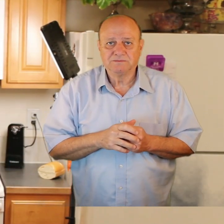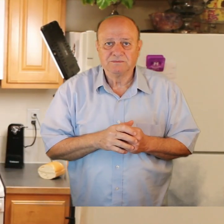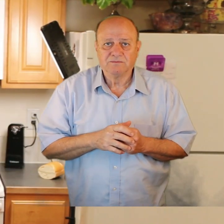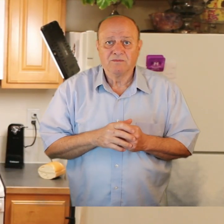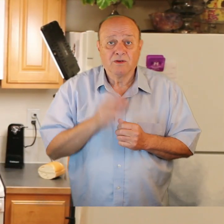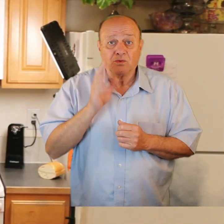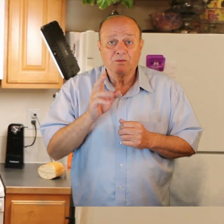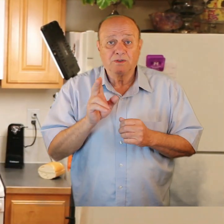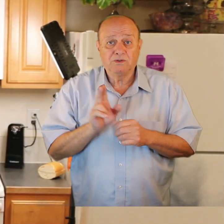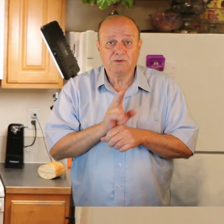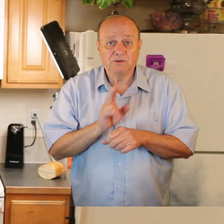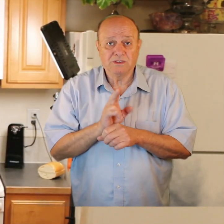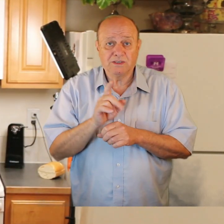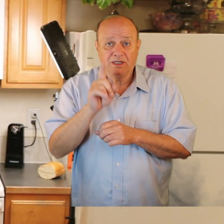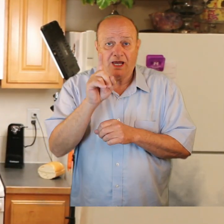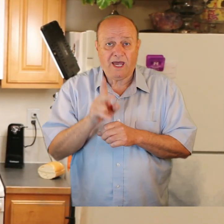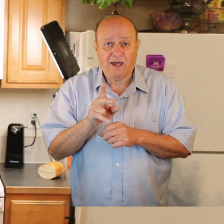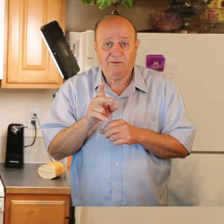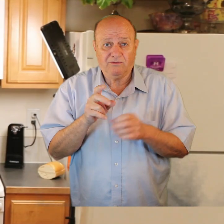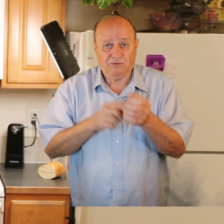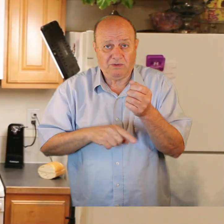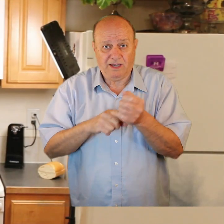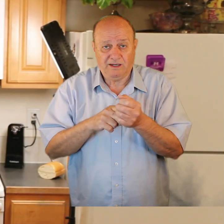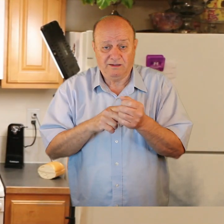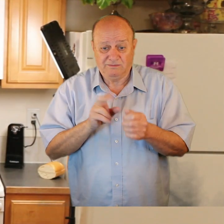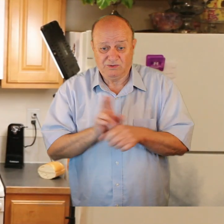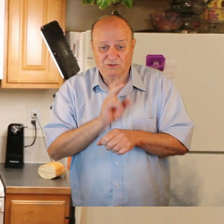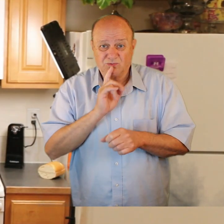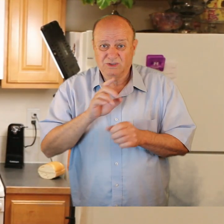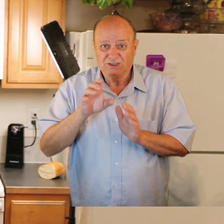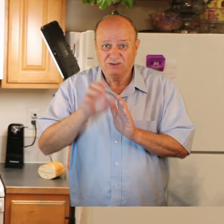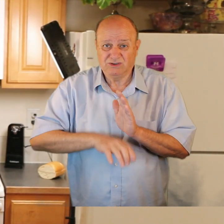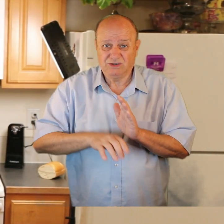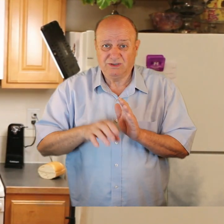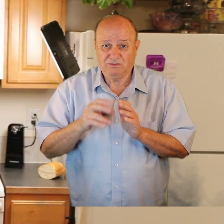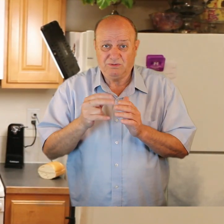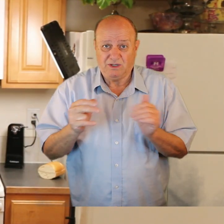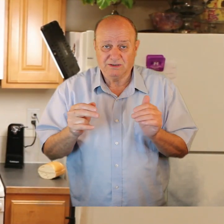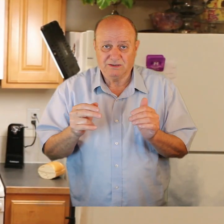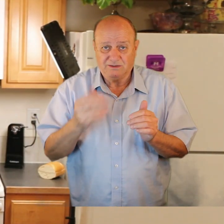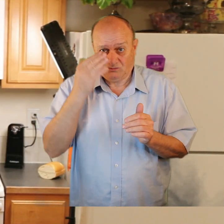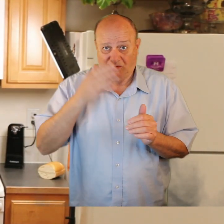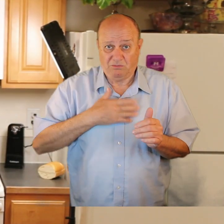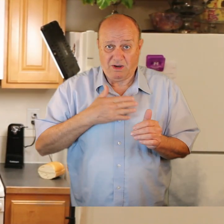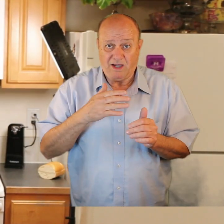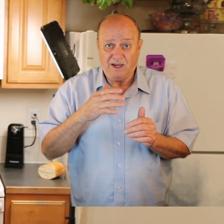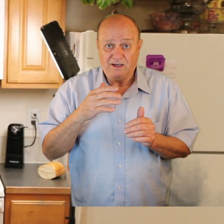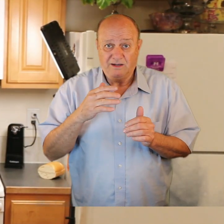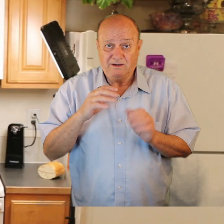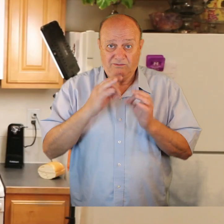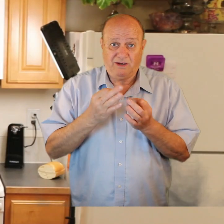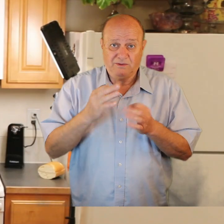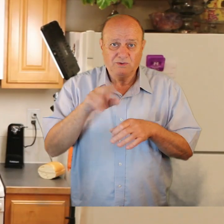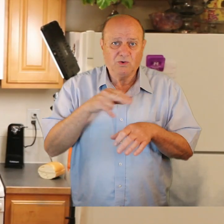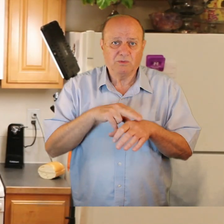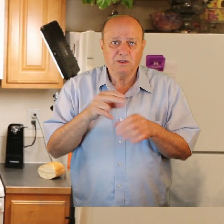I'll be using about a half a bag. I'm using the very cheap pasta. For my family, typically I would use more, but I'm trying to